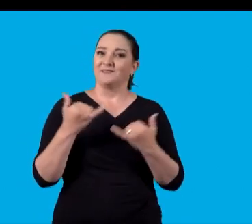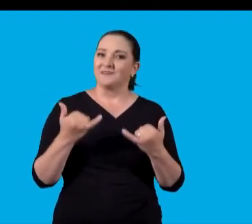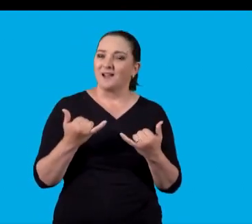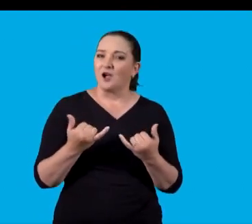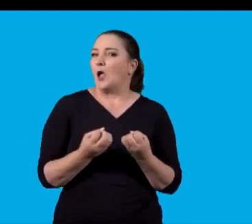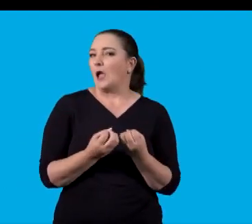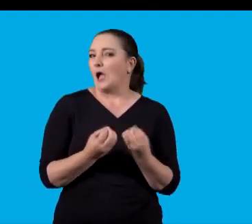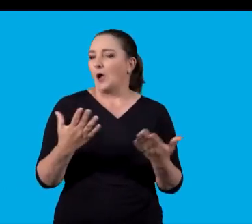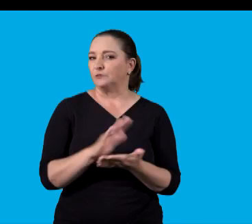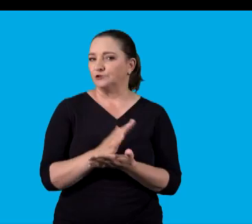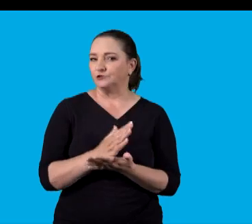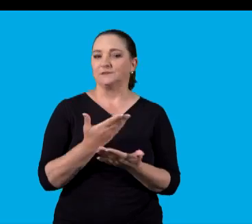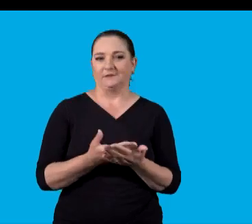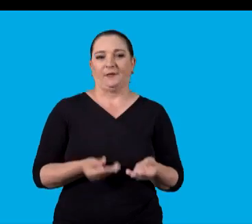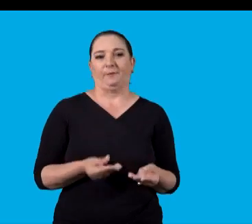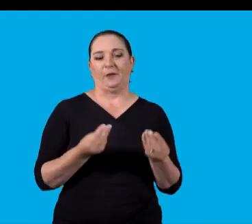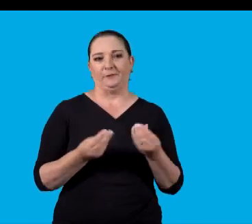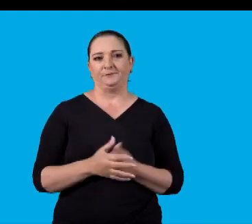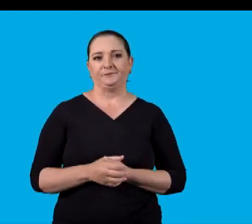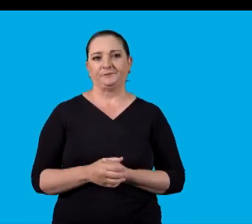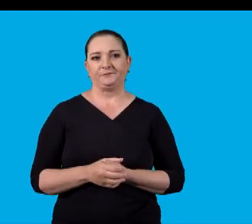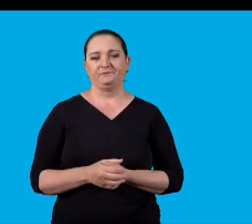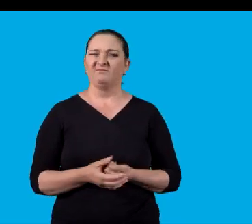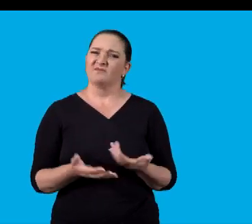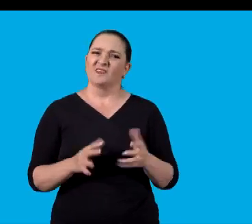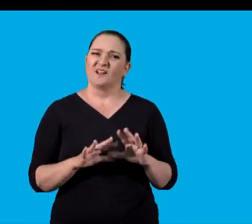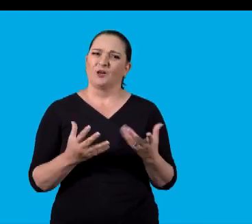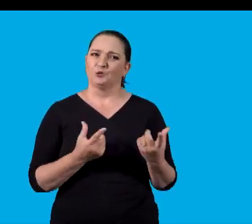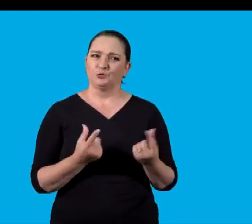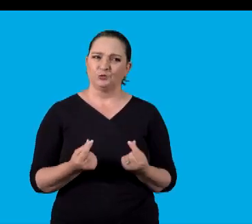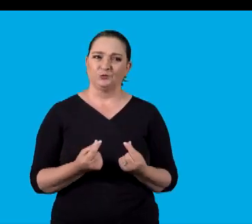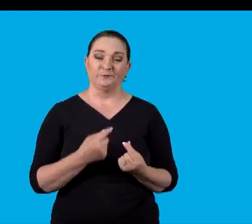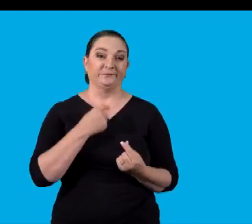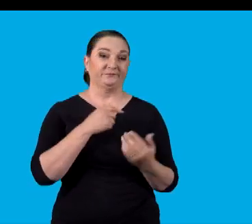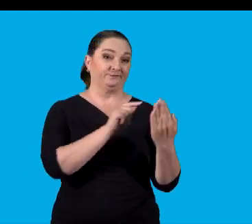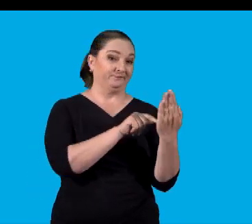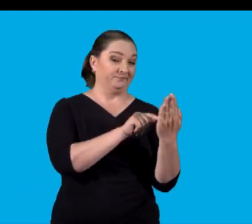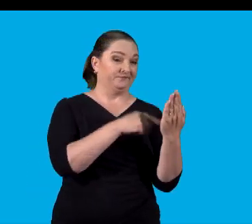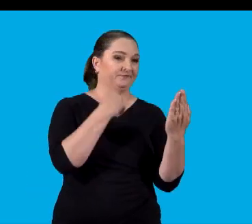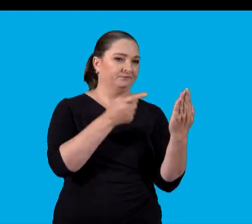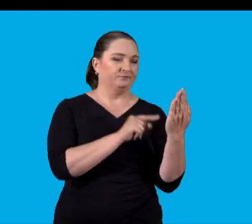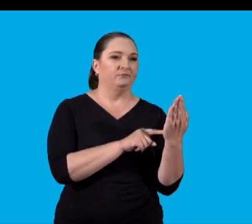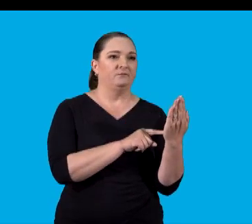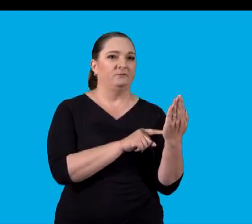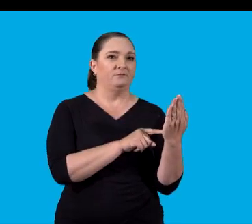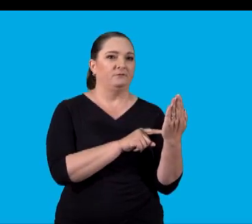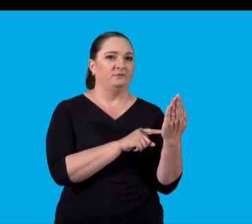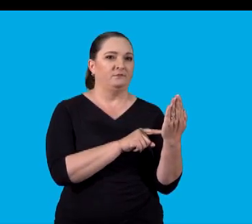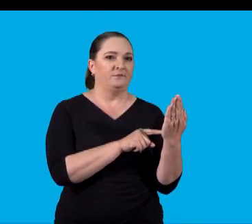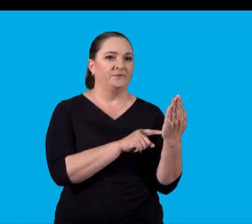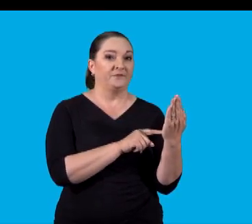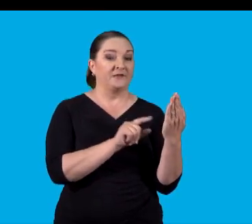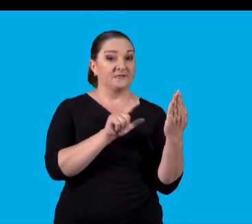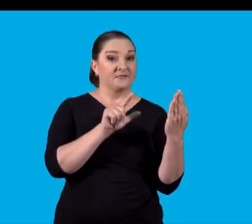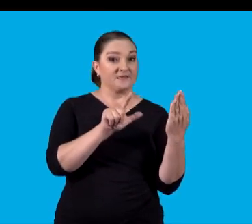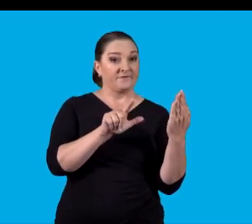1,750,000. Okay, and then I can get the number of shares there at the bottom then. How do I do that? I